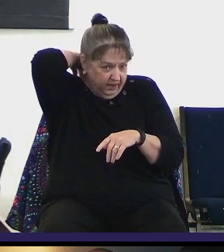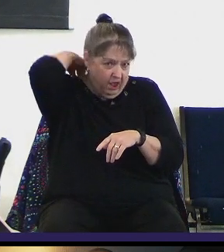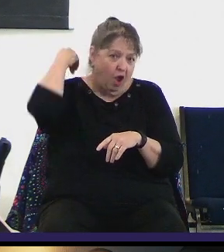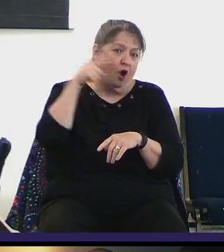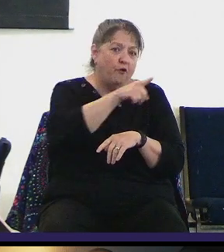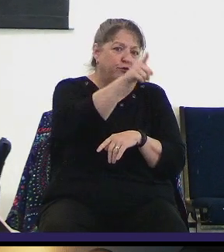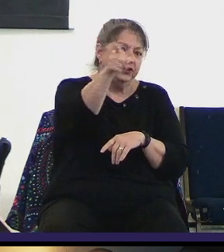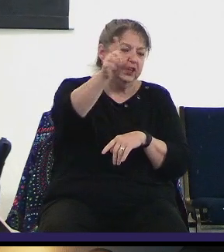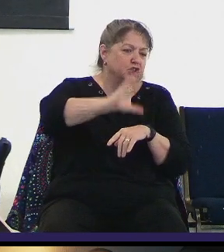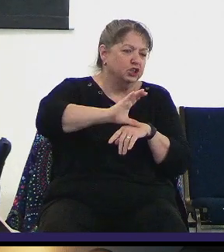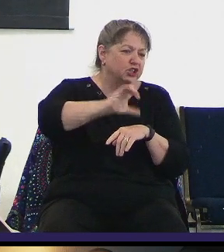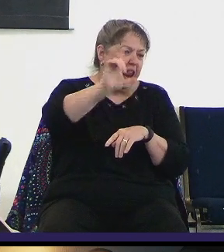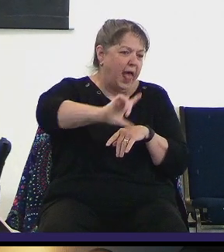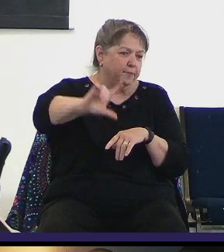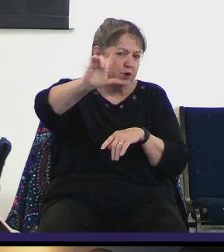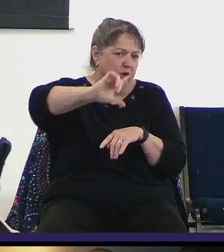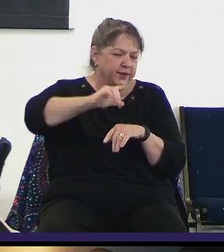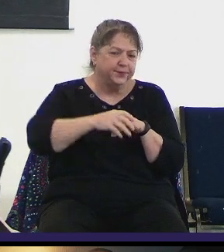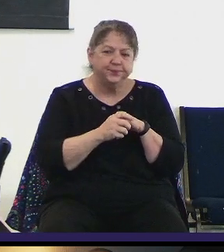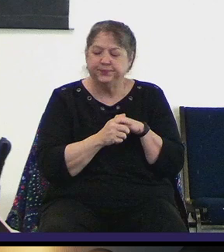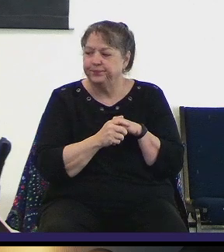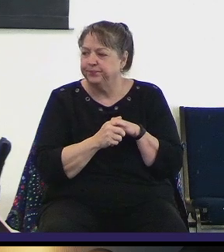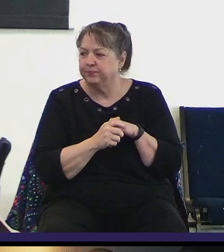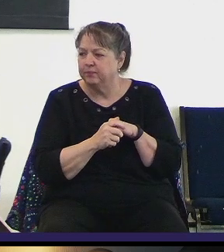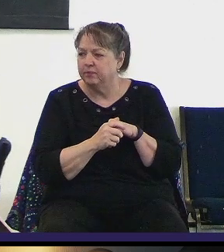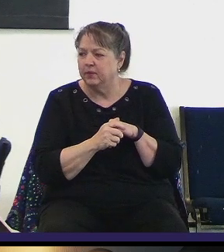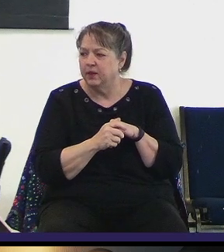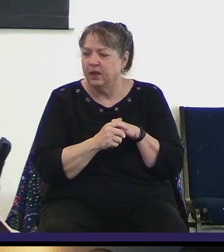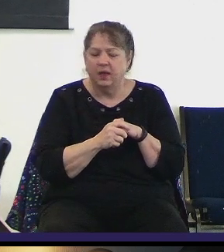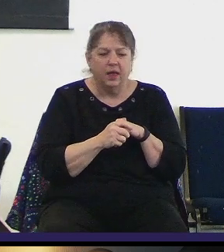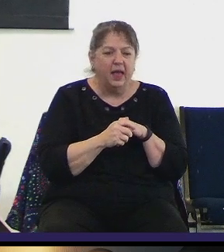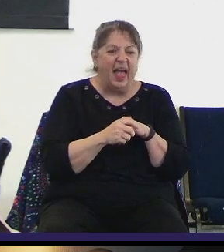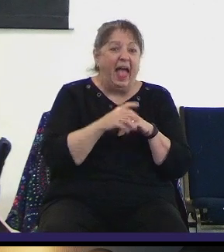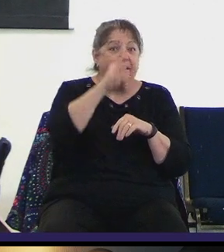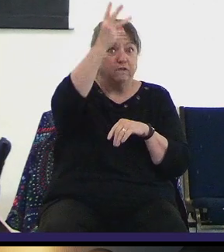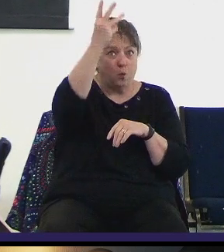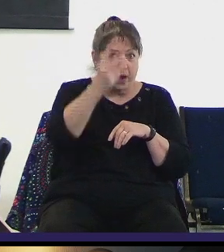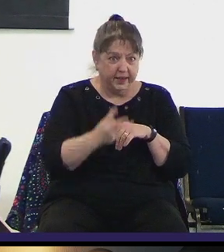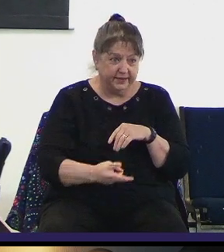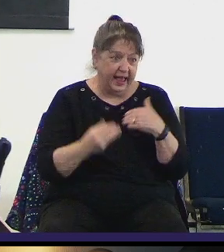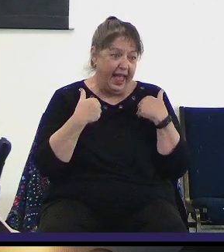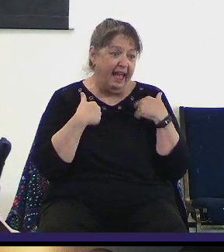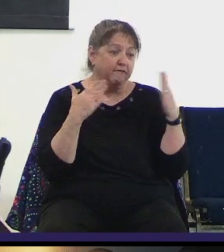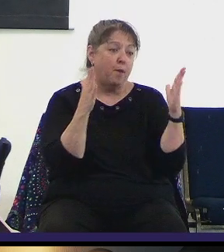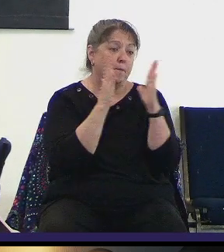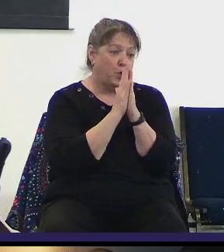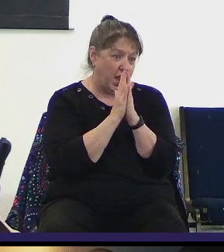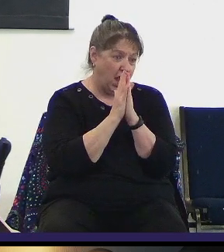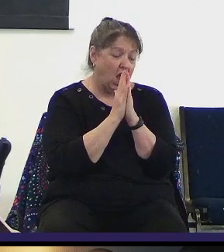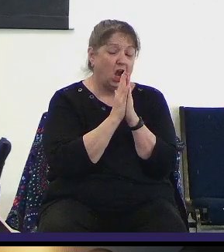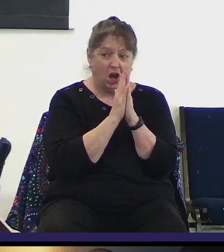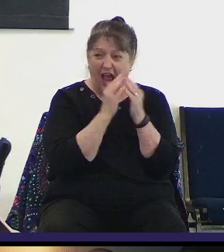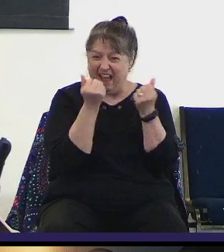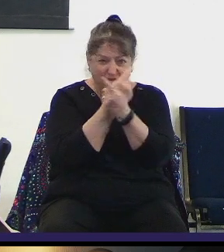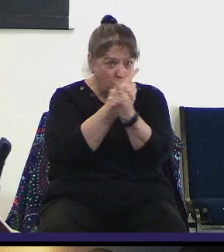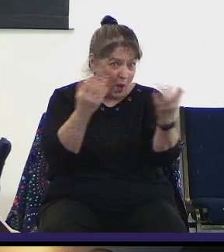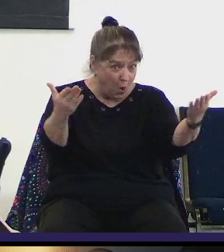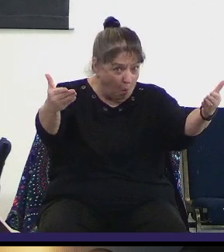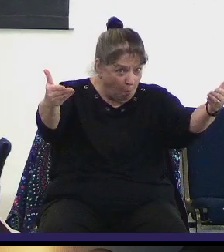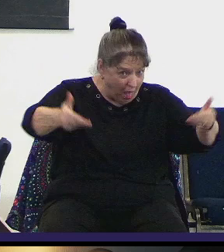in the library. Our prayer is Wednesday morning, as always, at 8 o'clock. Everybody is